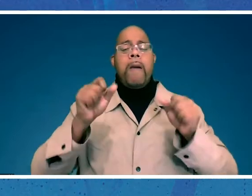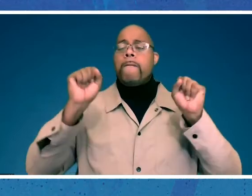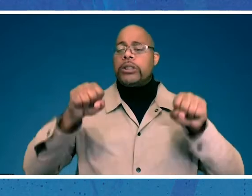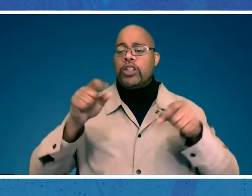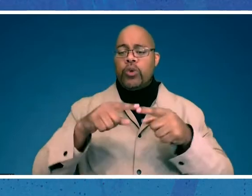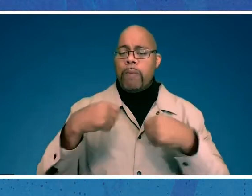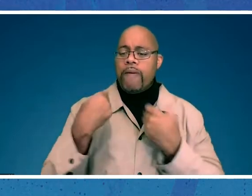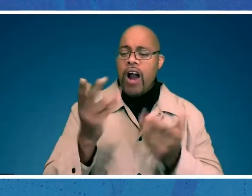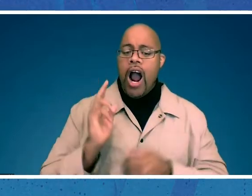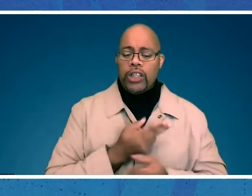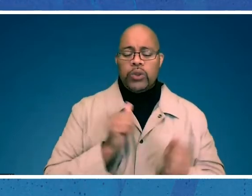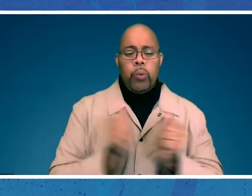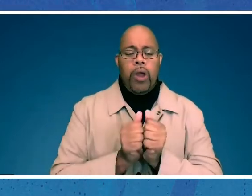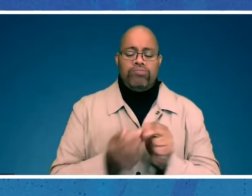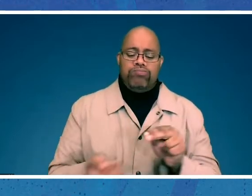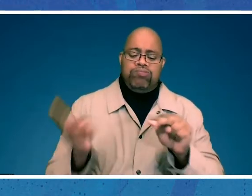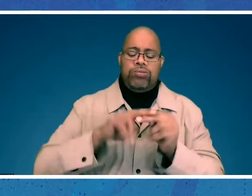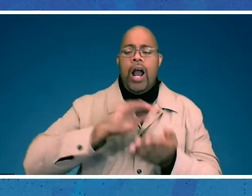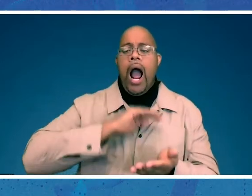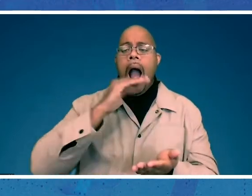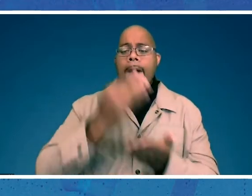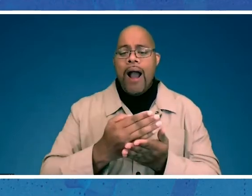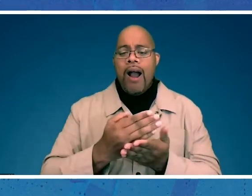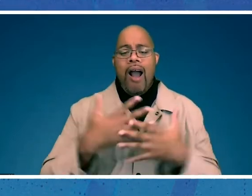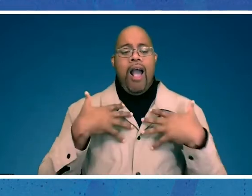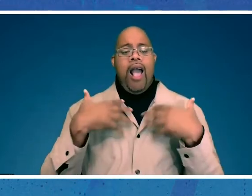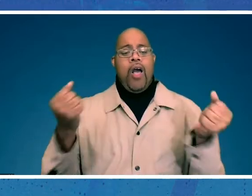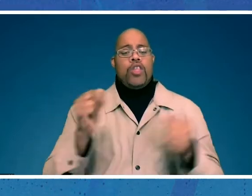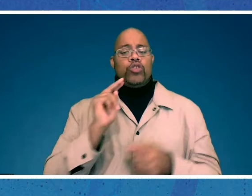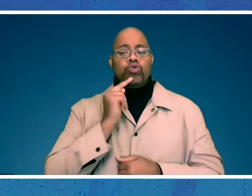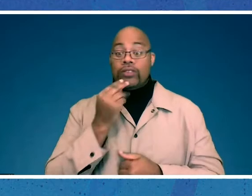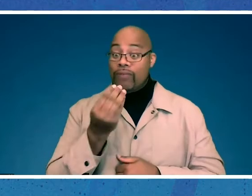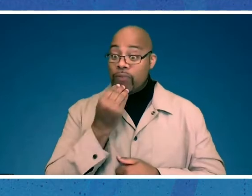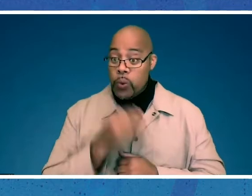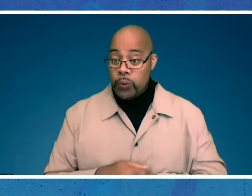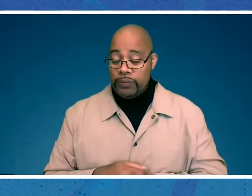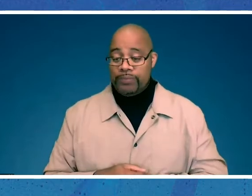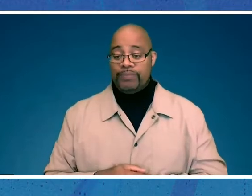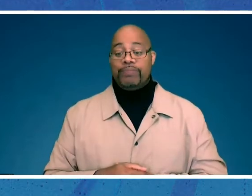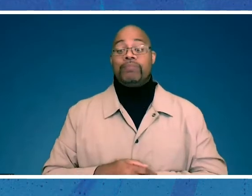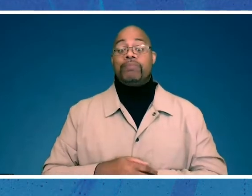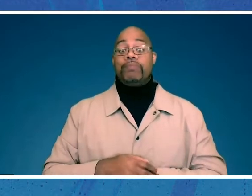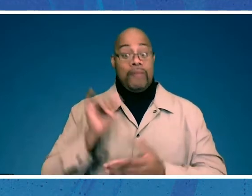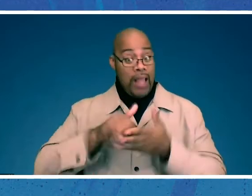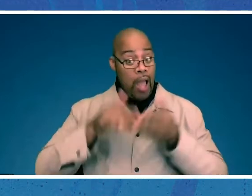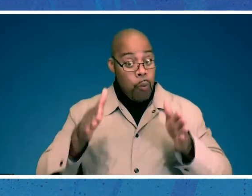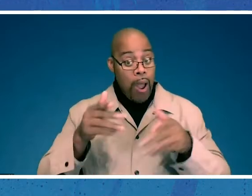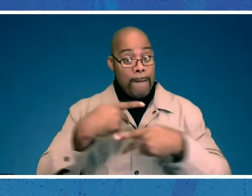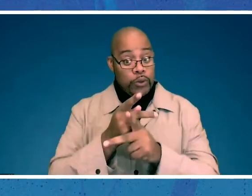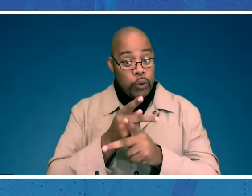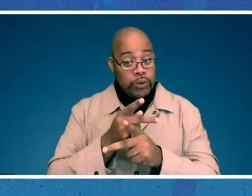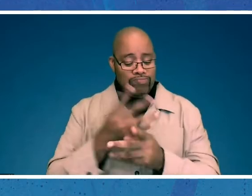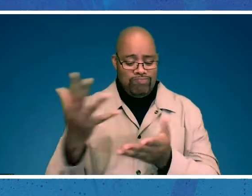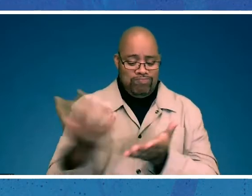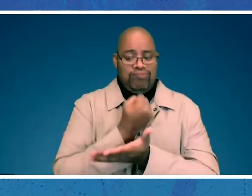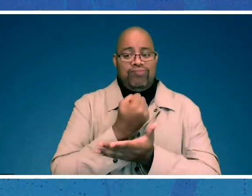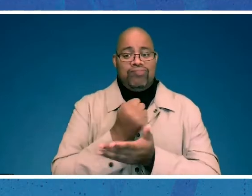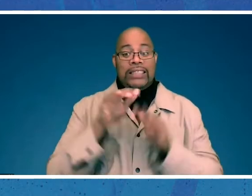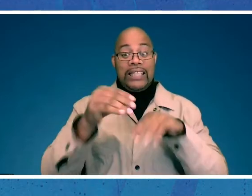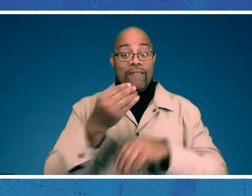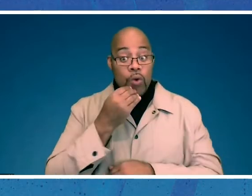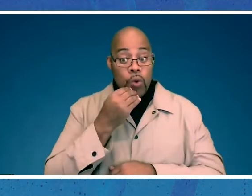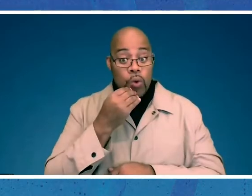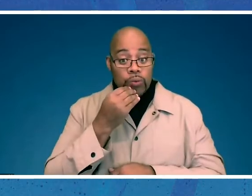to provide us with an increased amount of healthy and nutritious foods. This way of producing and harvesting seafood, by the